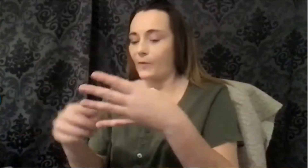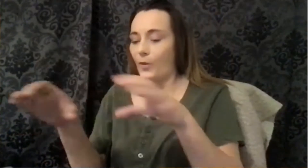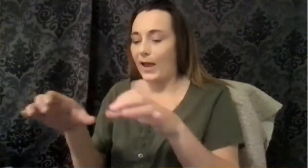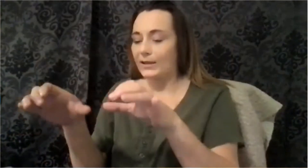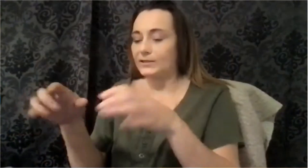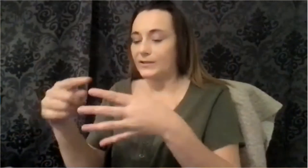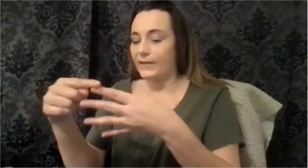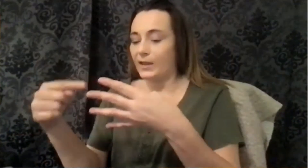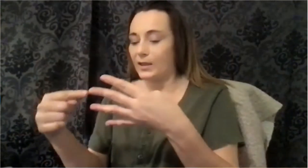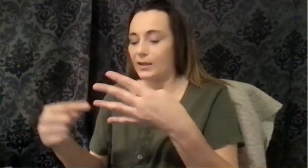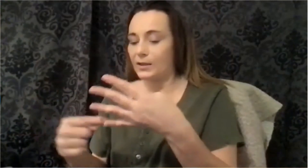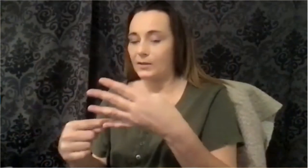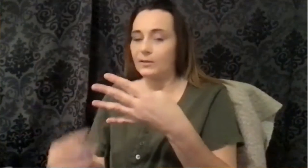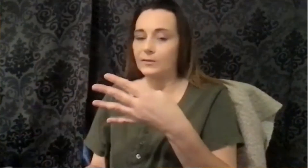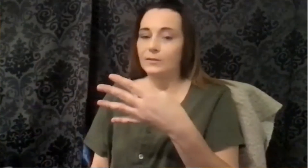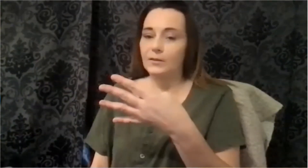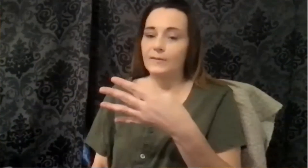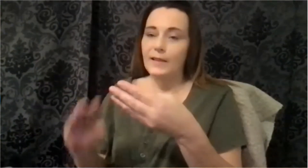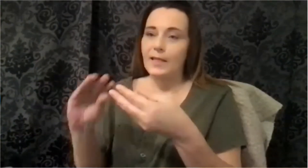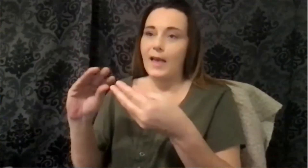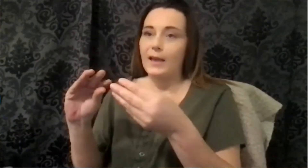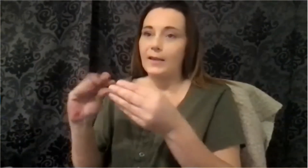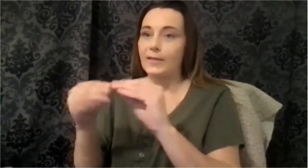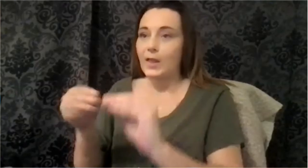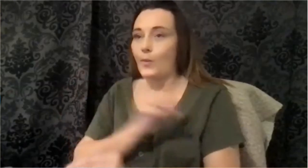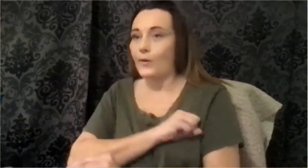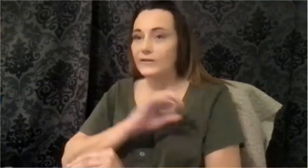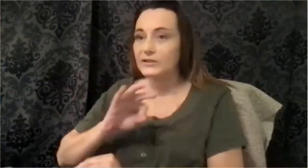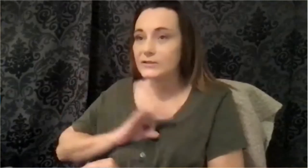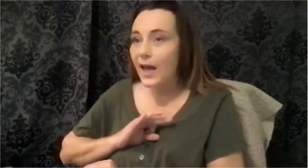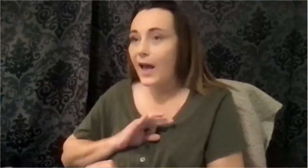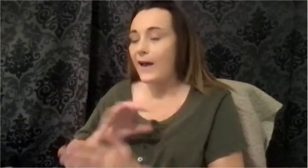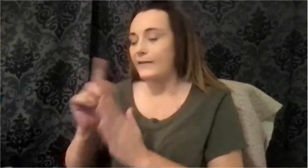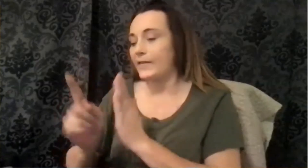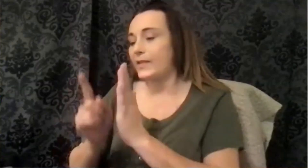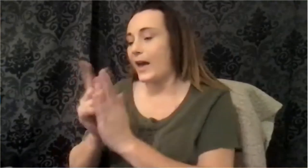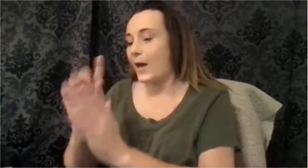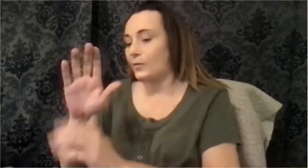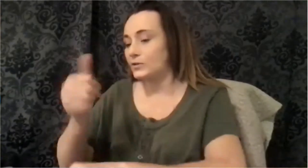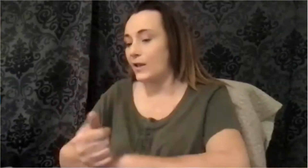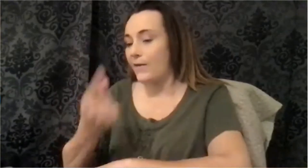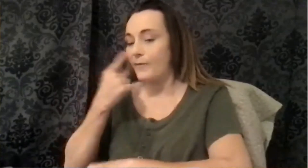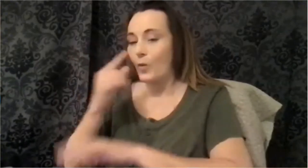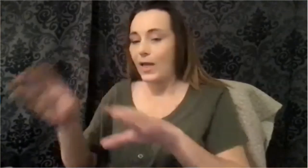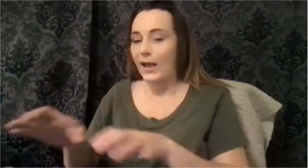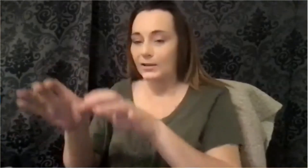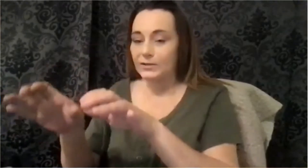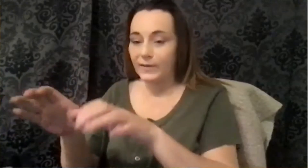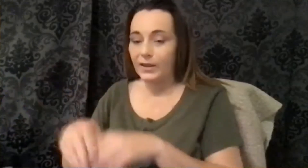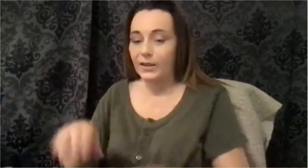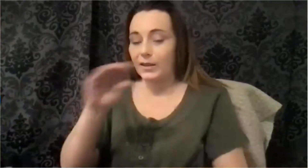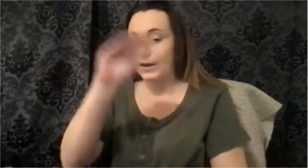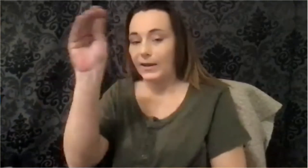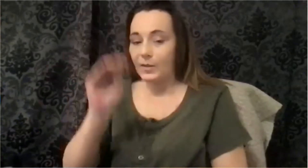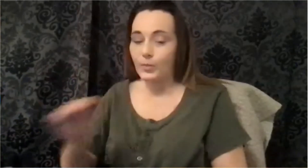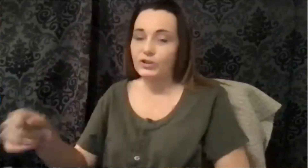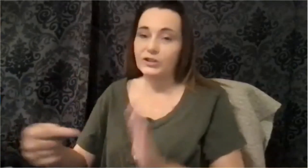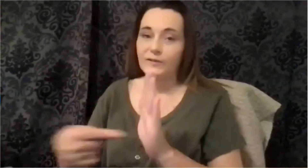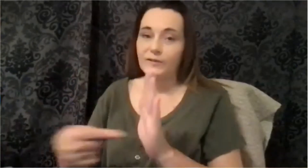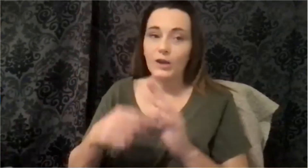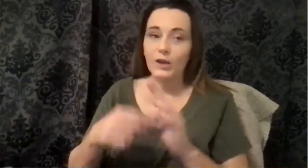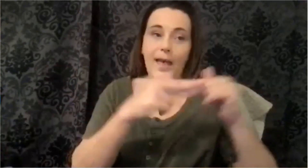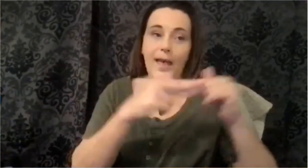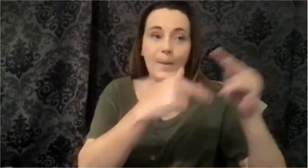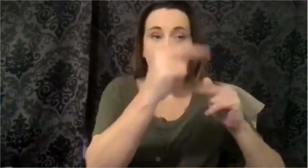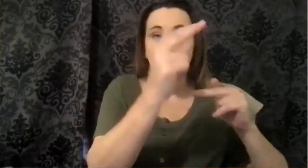the factors that would be like the number of staff and the amount of hours devoted to an activity, and the percentage of overhead, such as building space,